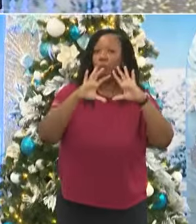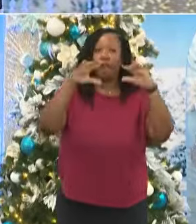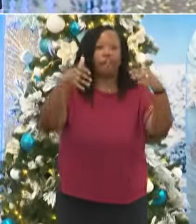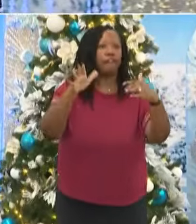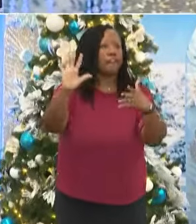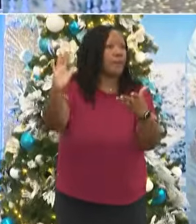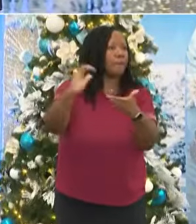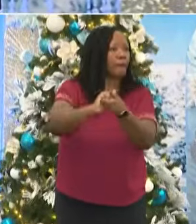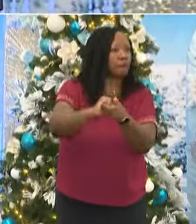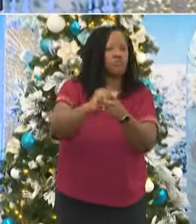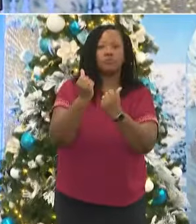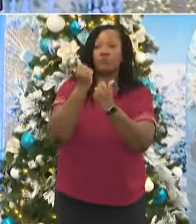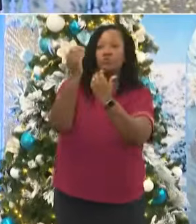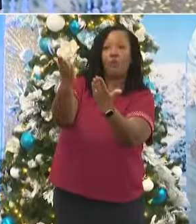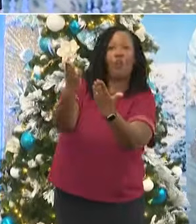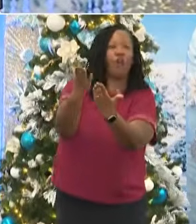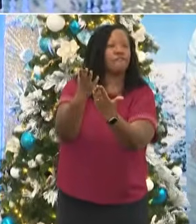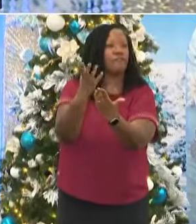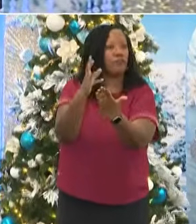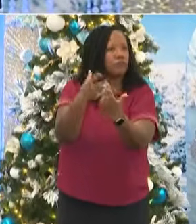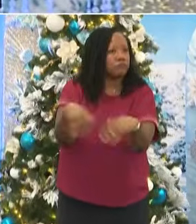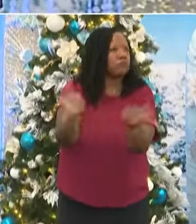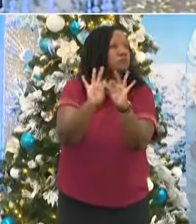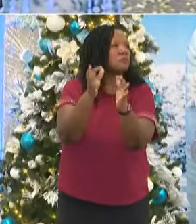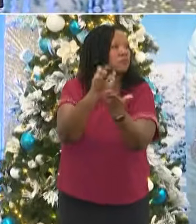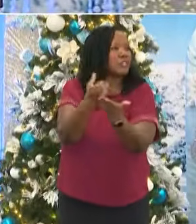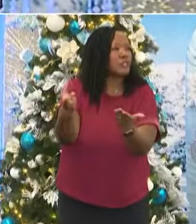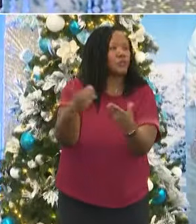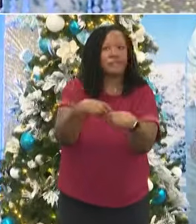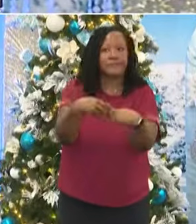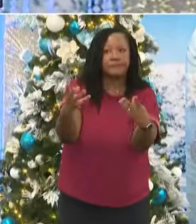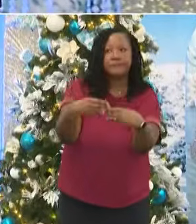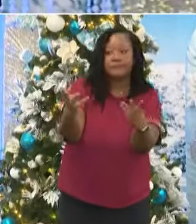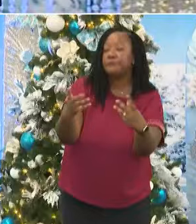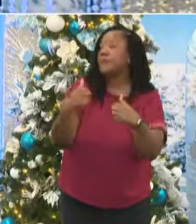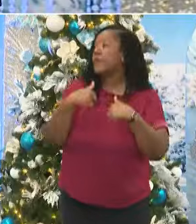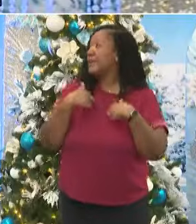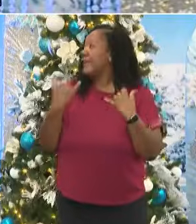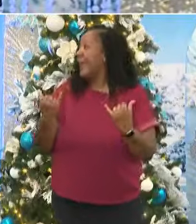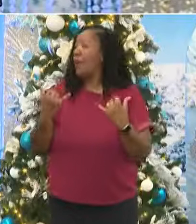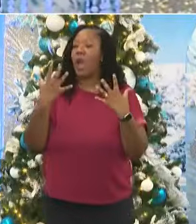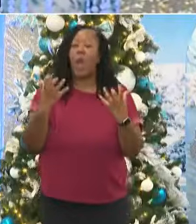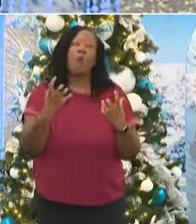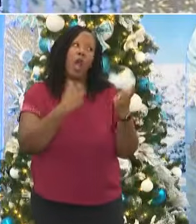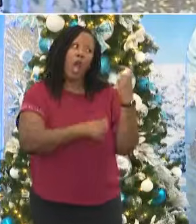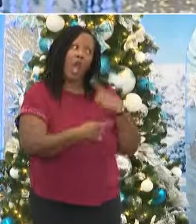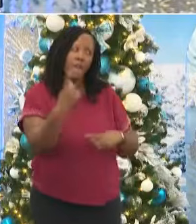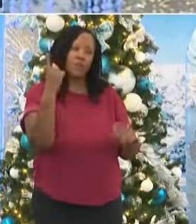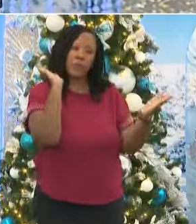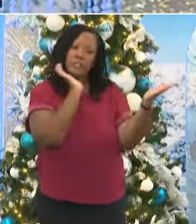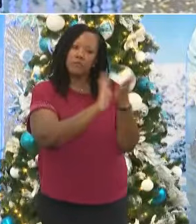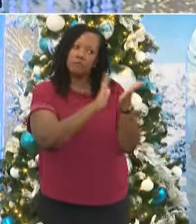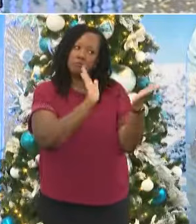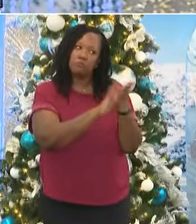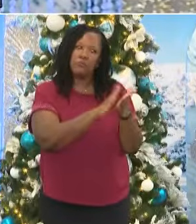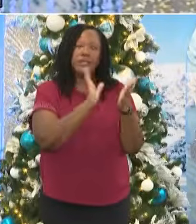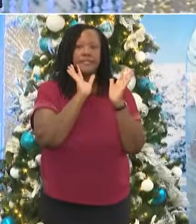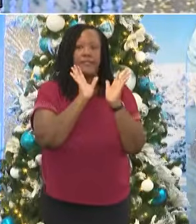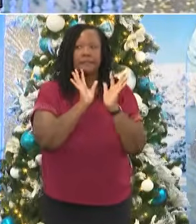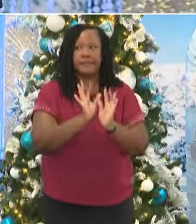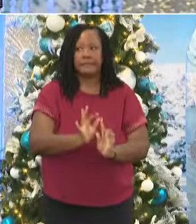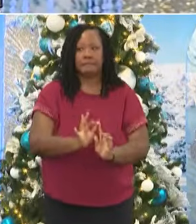meaningful resources to our seniors. Now, I really want everybody to applaud some very